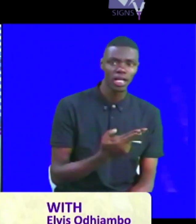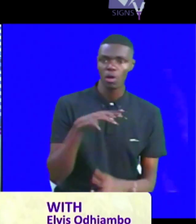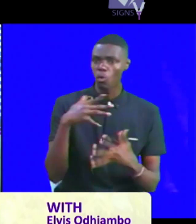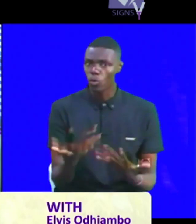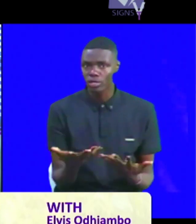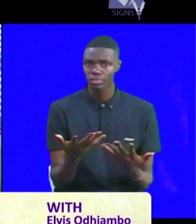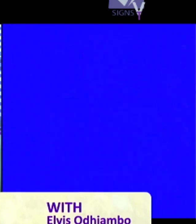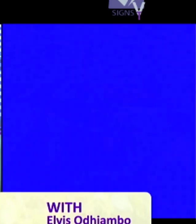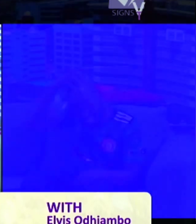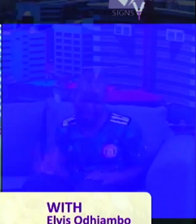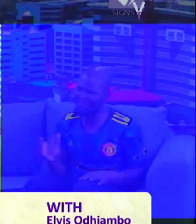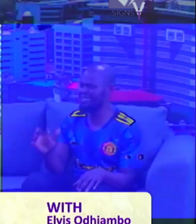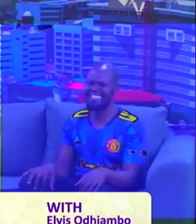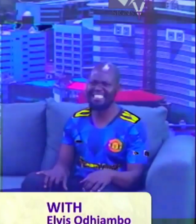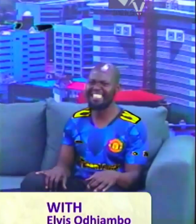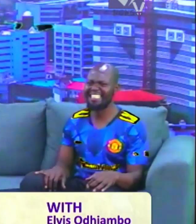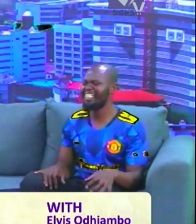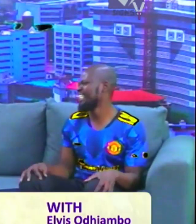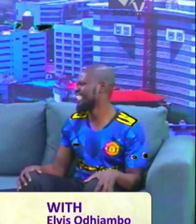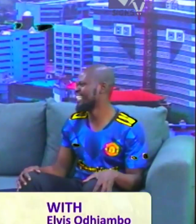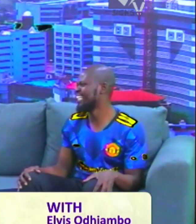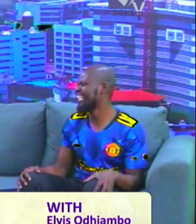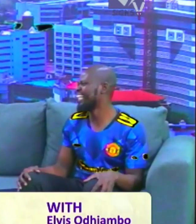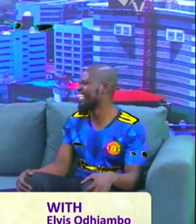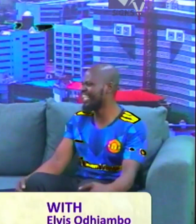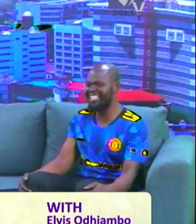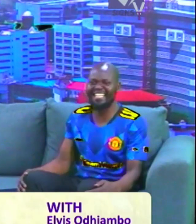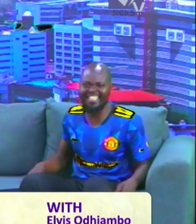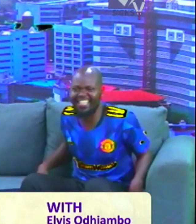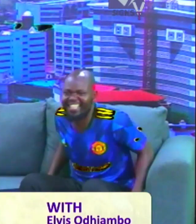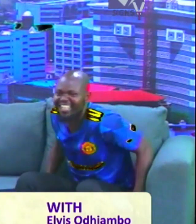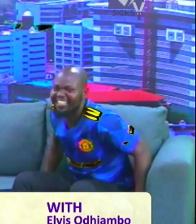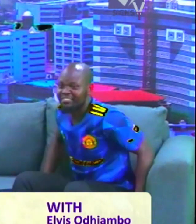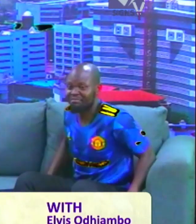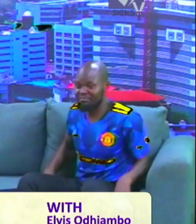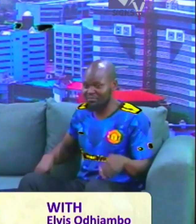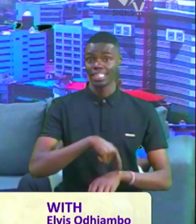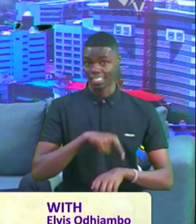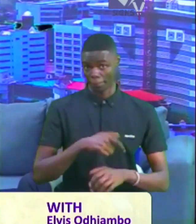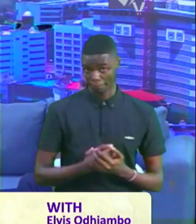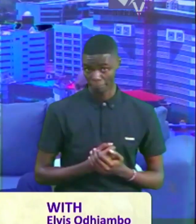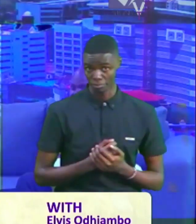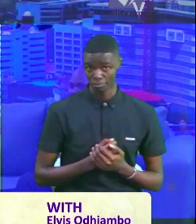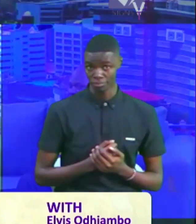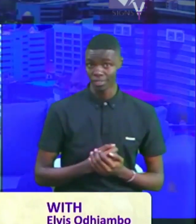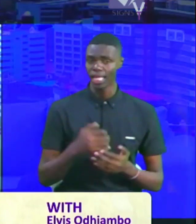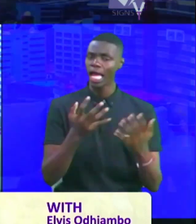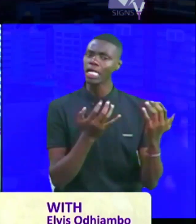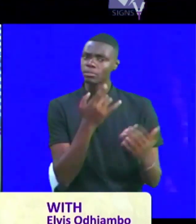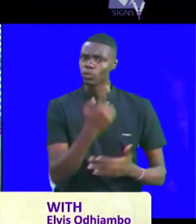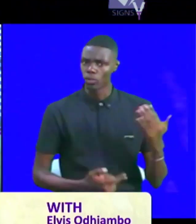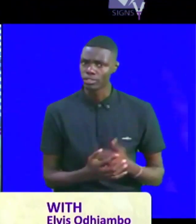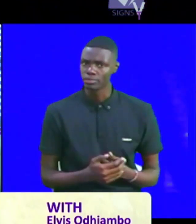Sugar Walk, who won at Driftwood? I've told you many times I'm yes. out KBC. So this time round, yeah,